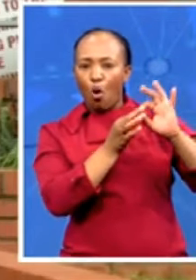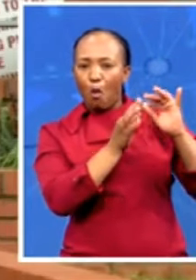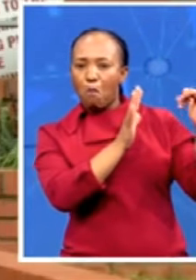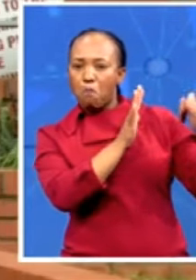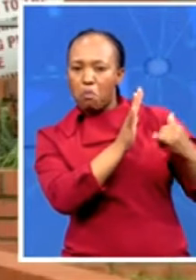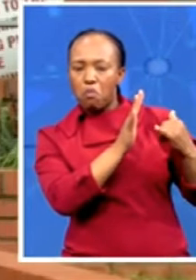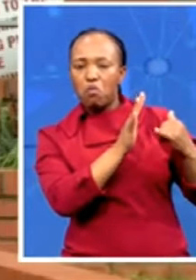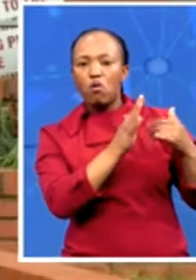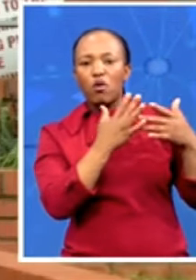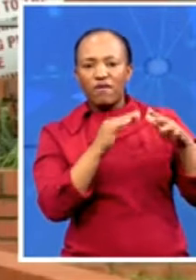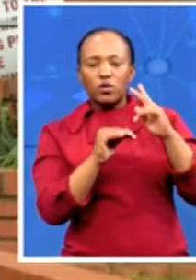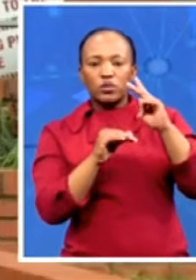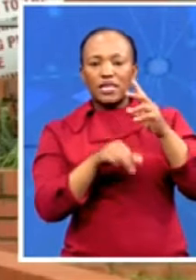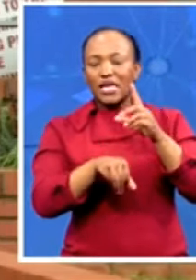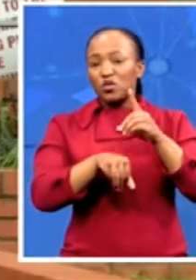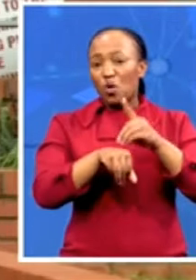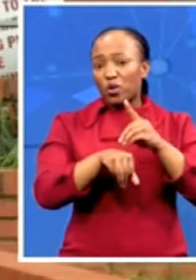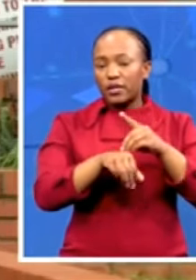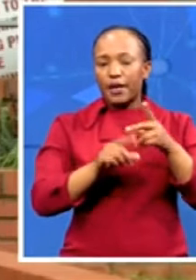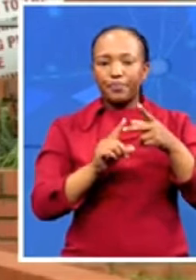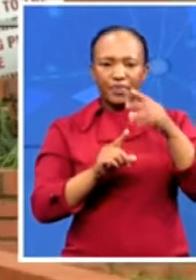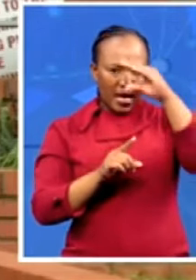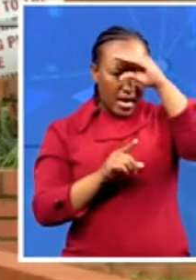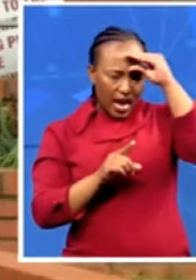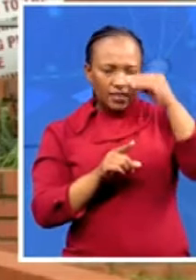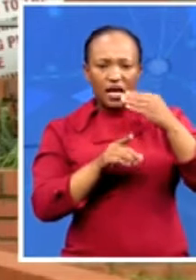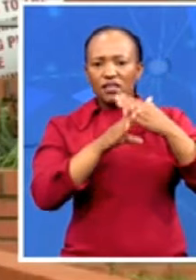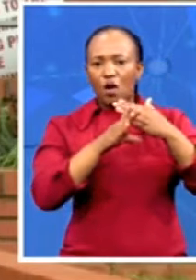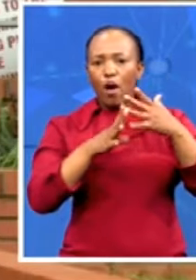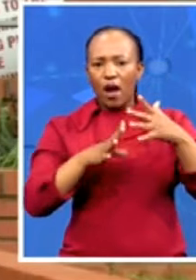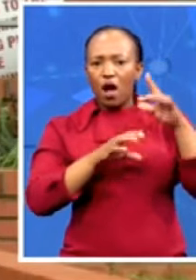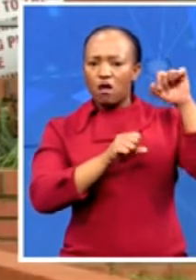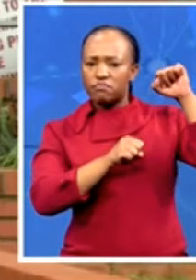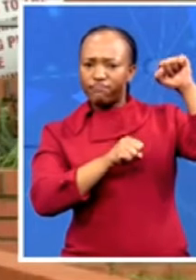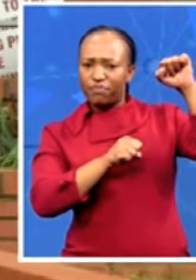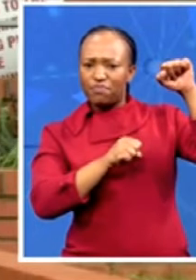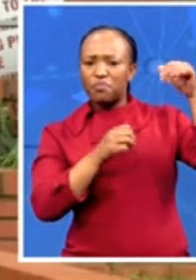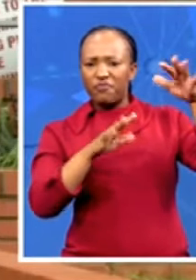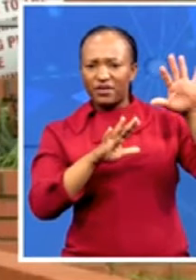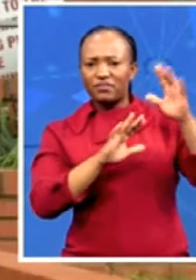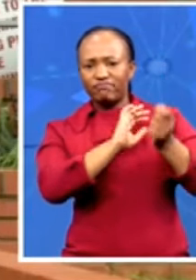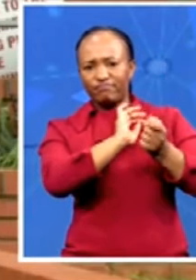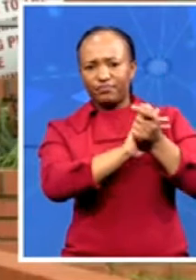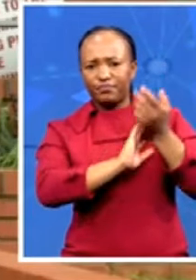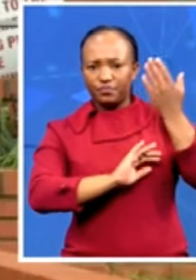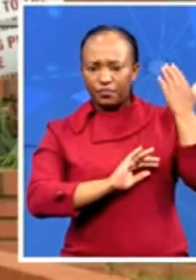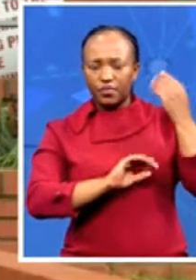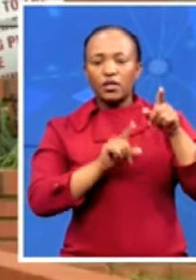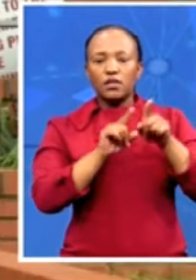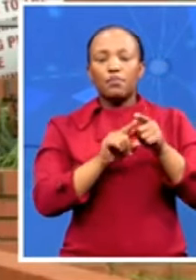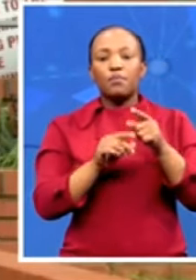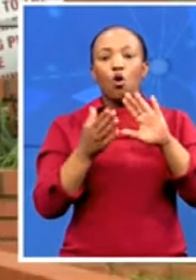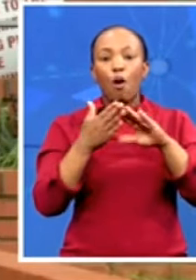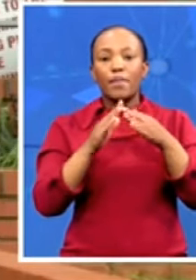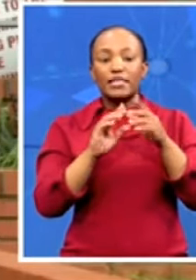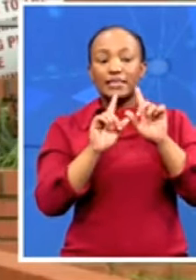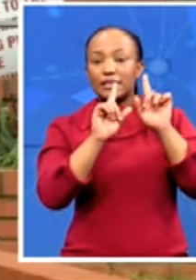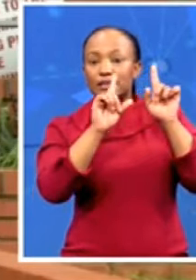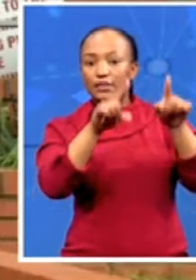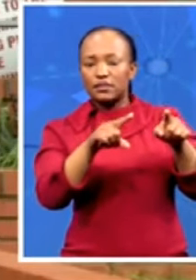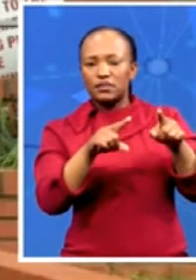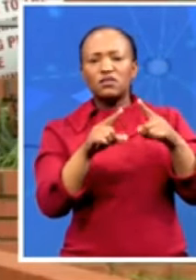nurses, by the workers in this hospital, but also the communities that are coming to this hospital, they've also been raising concerns about issues